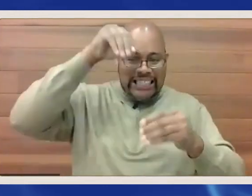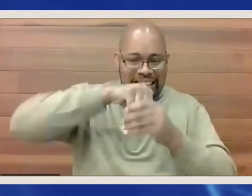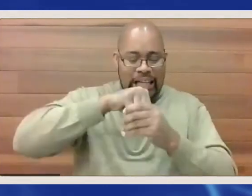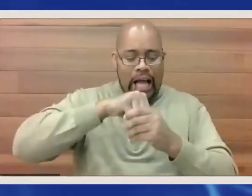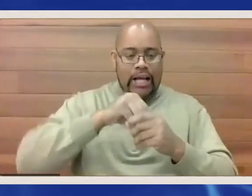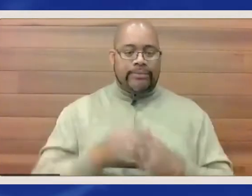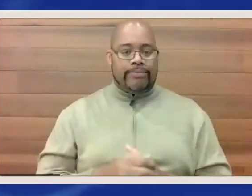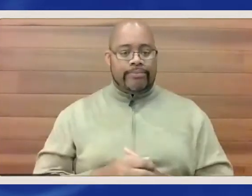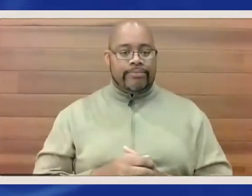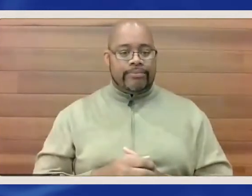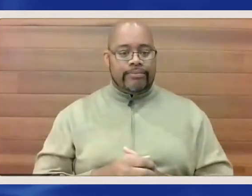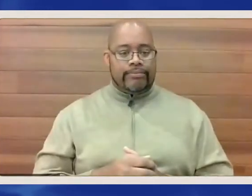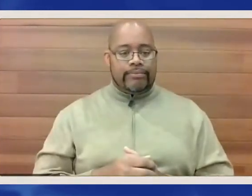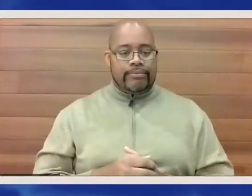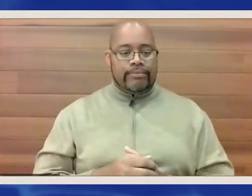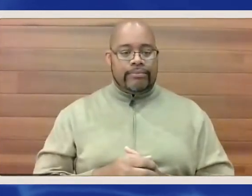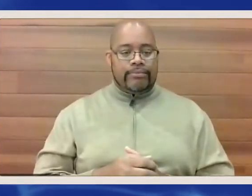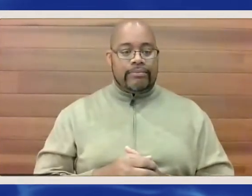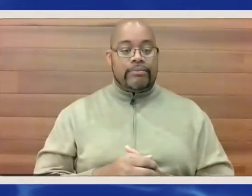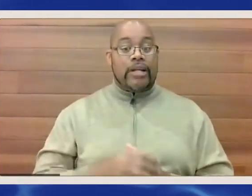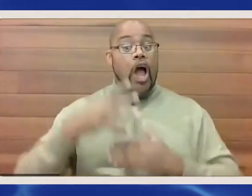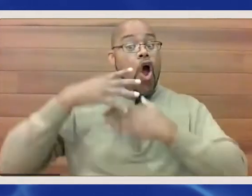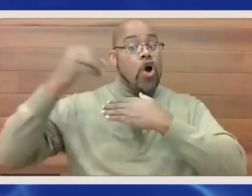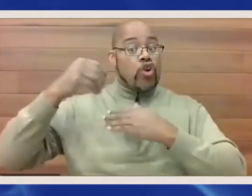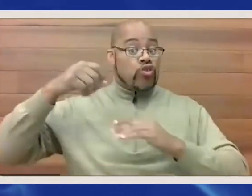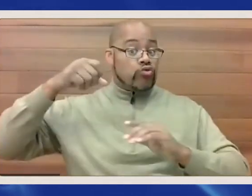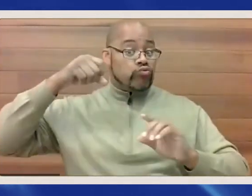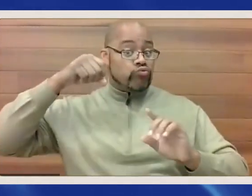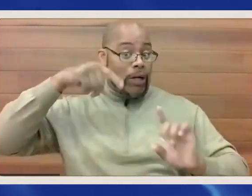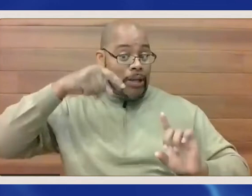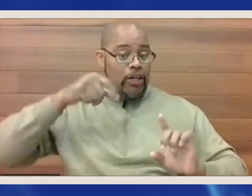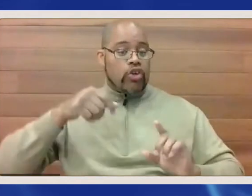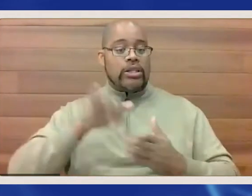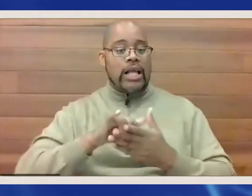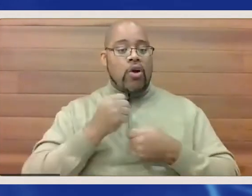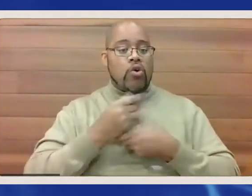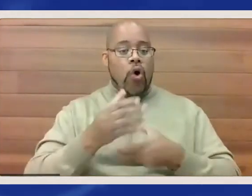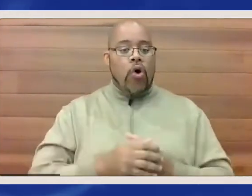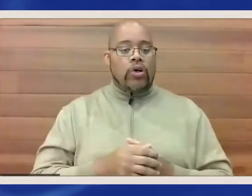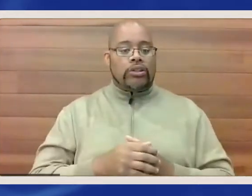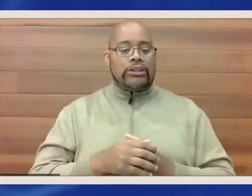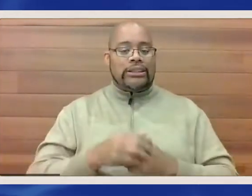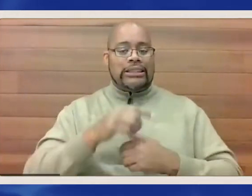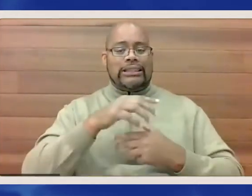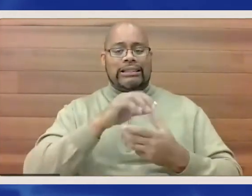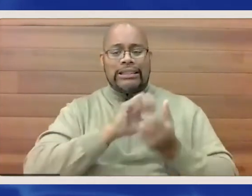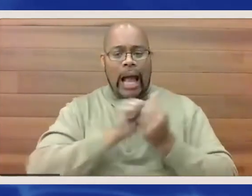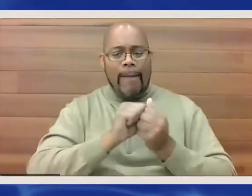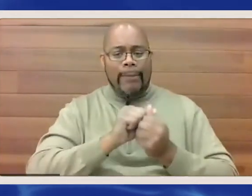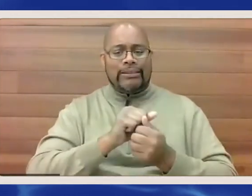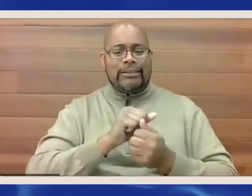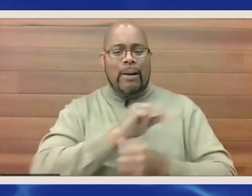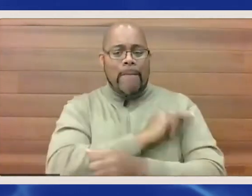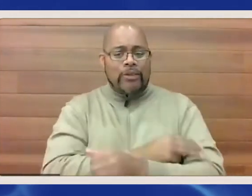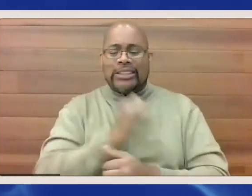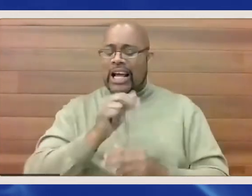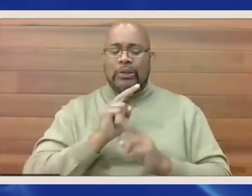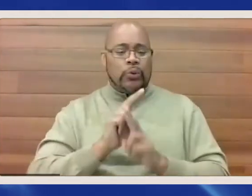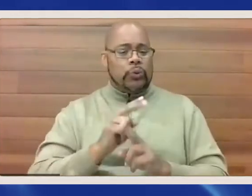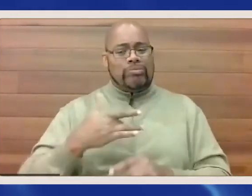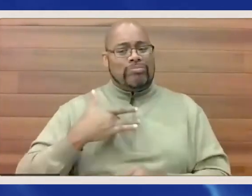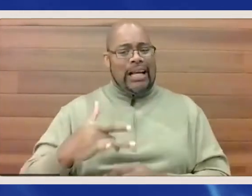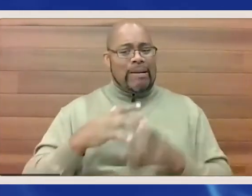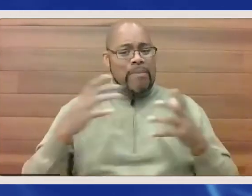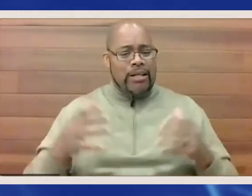cavity. Compared to the external transmitter, which can cause tissue damage, that's why it's not usually used as